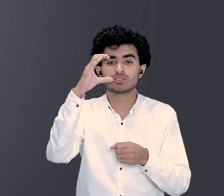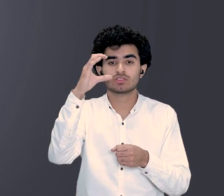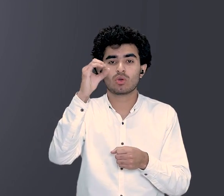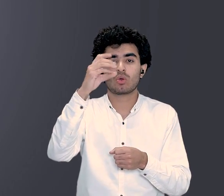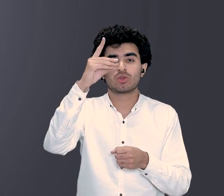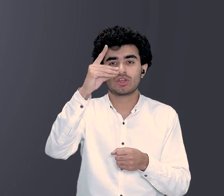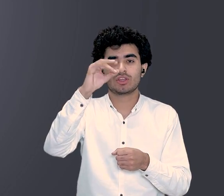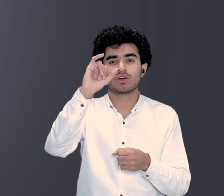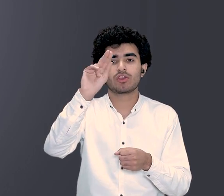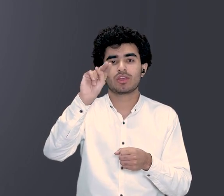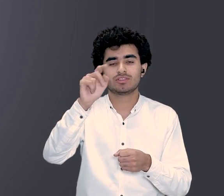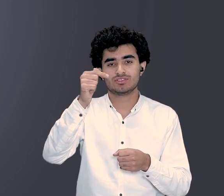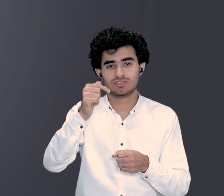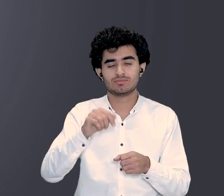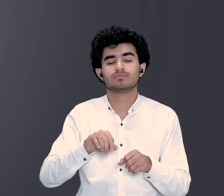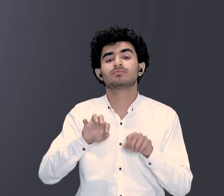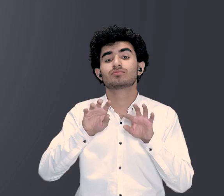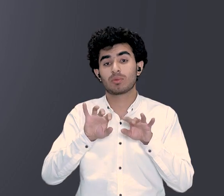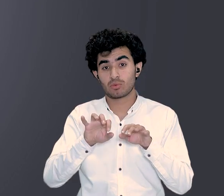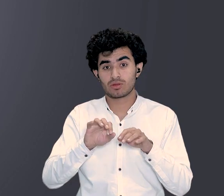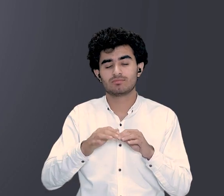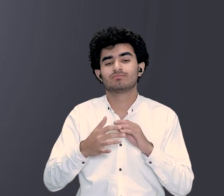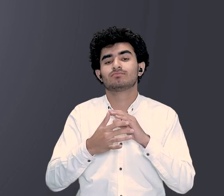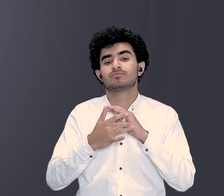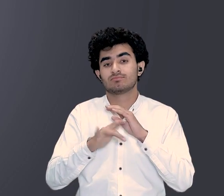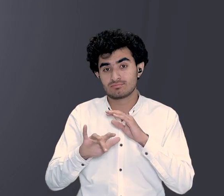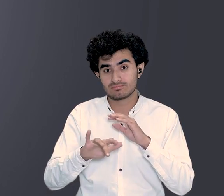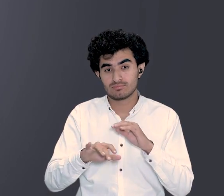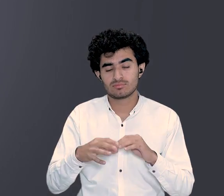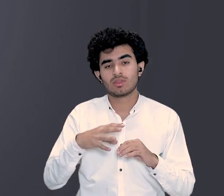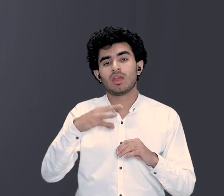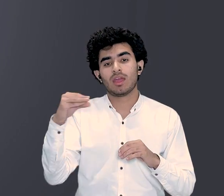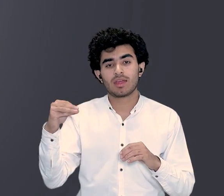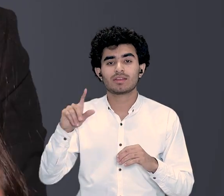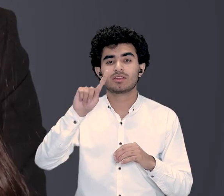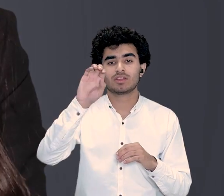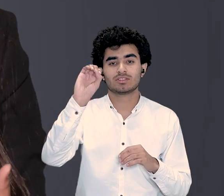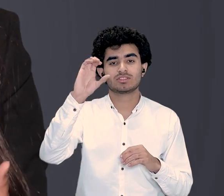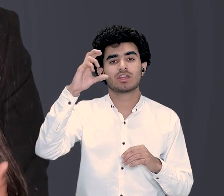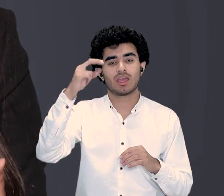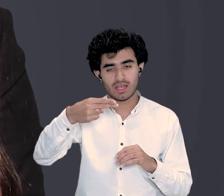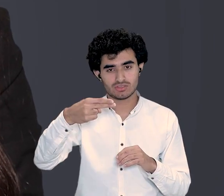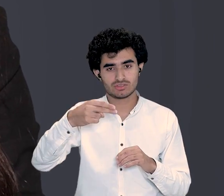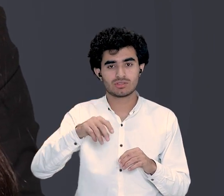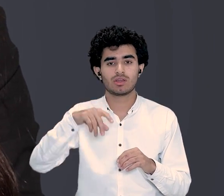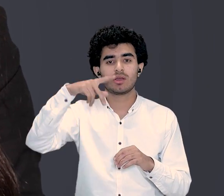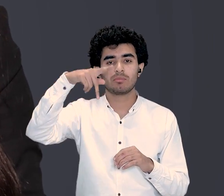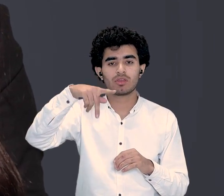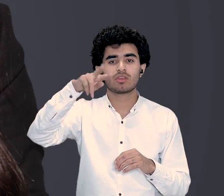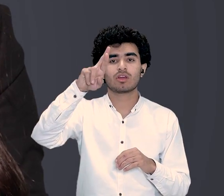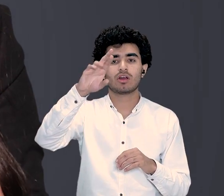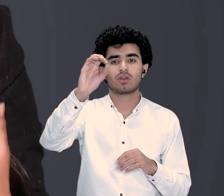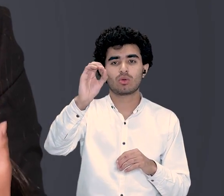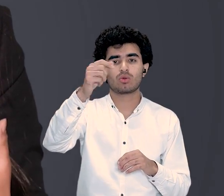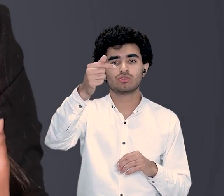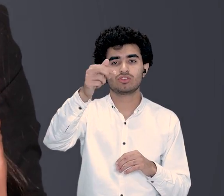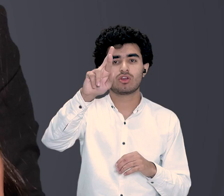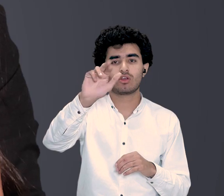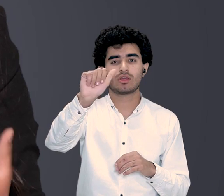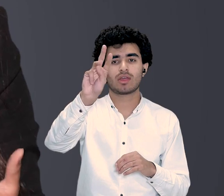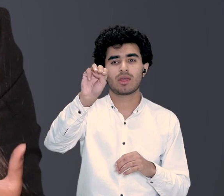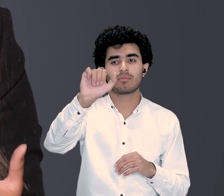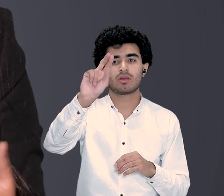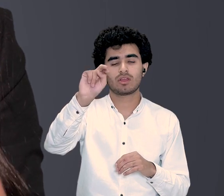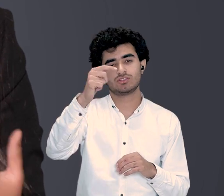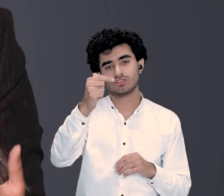with programming, because that's the kind of upbringing I had. My brother and I had early exposure to tech. I remember